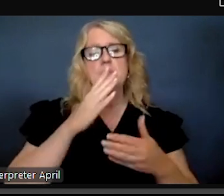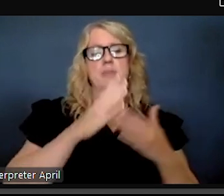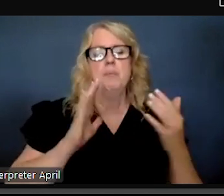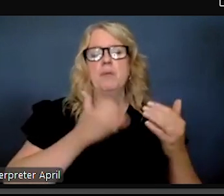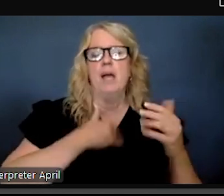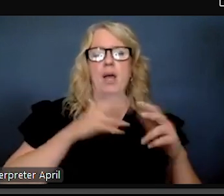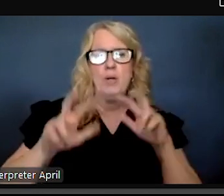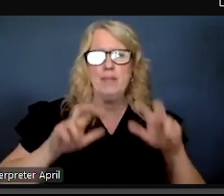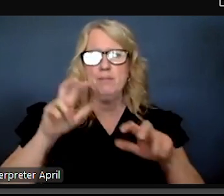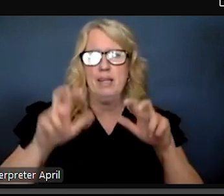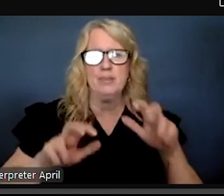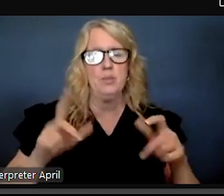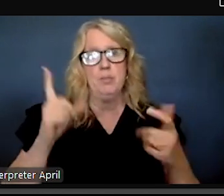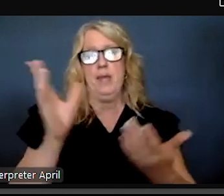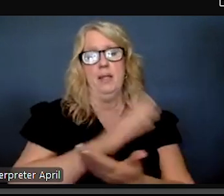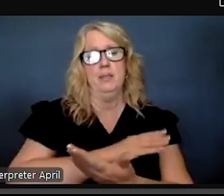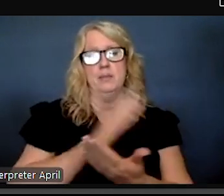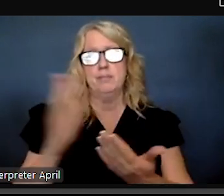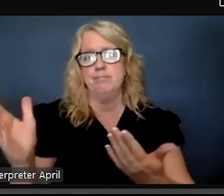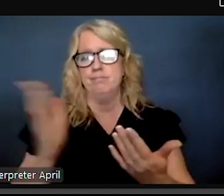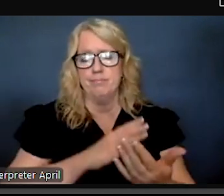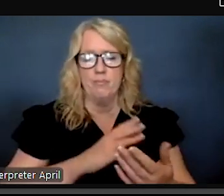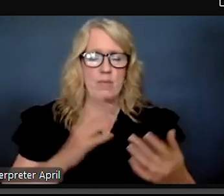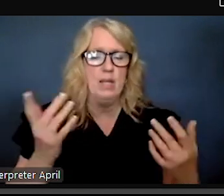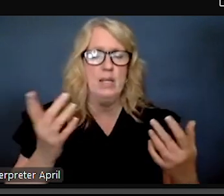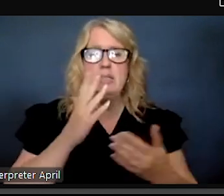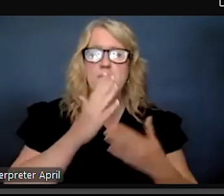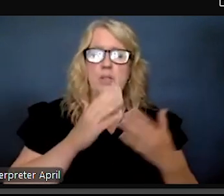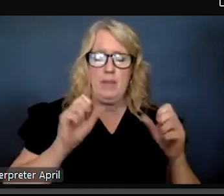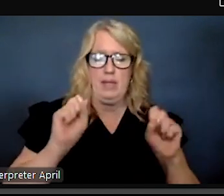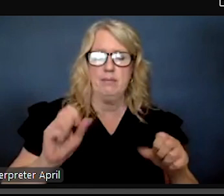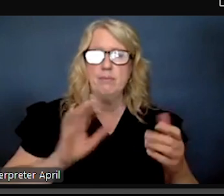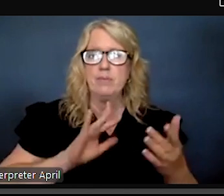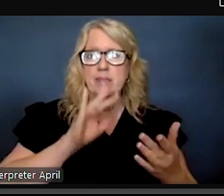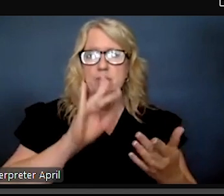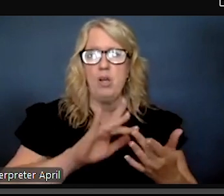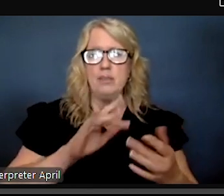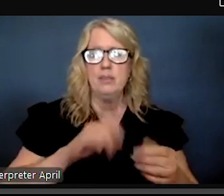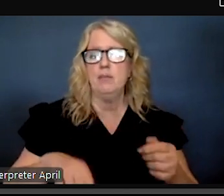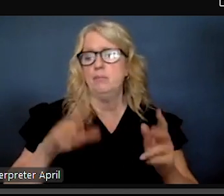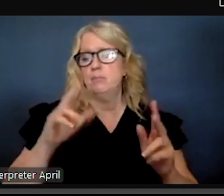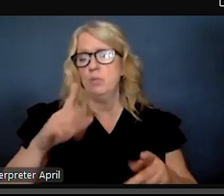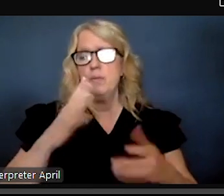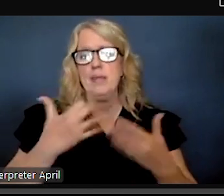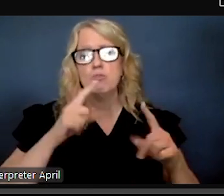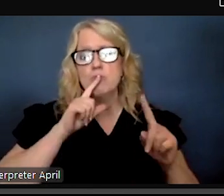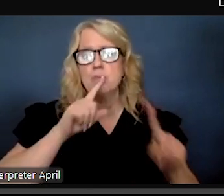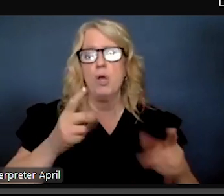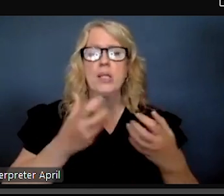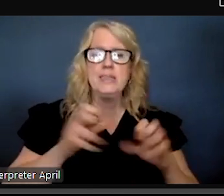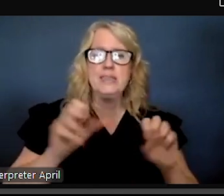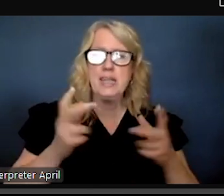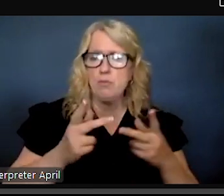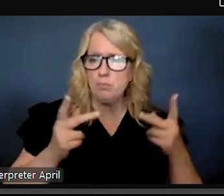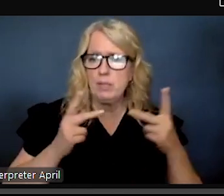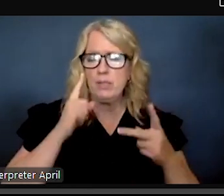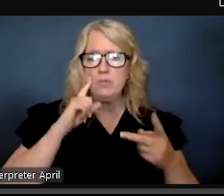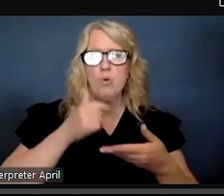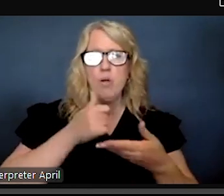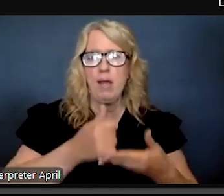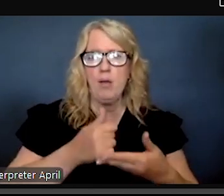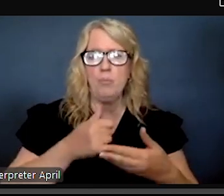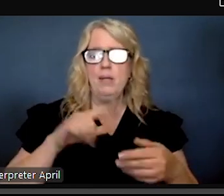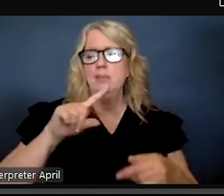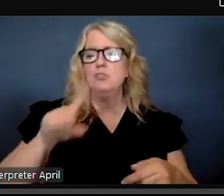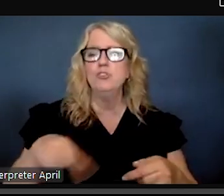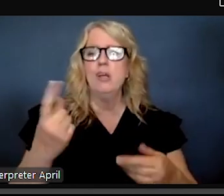investments, and it's across the continuum. Someone to contact, someone to respond in a safe place for help. So these are